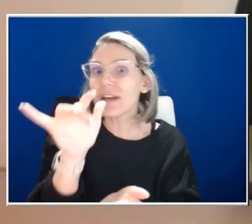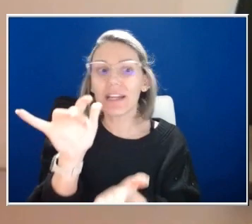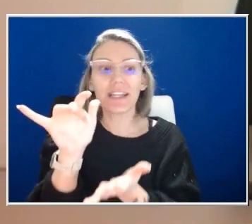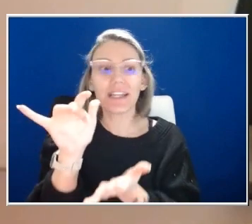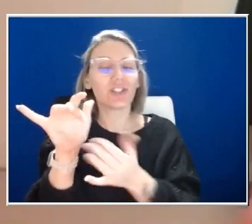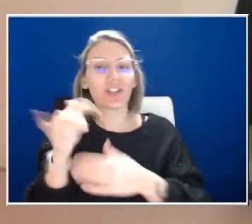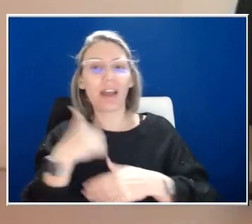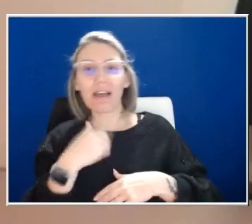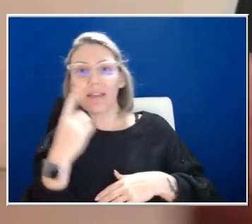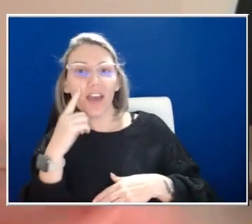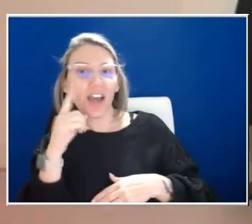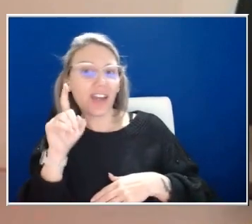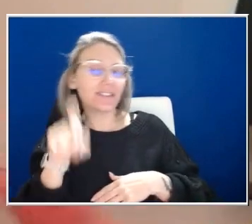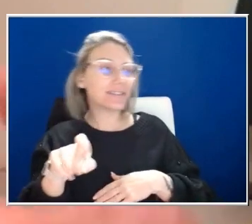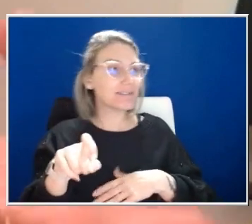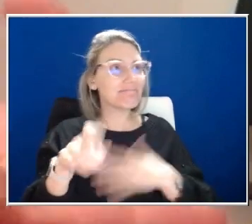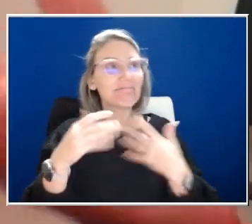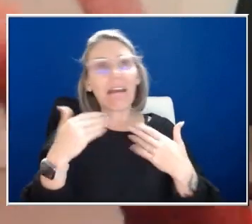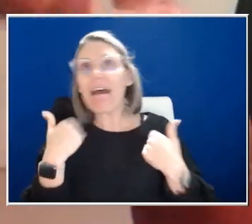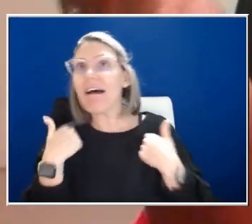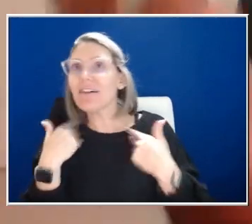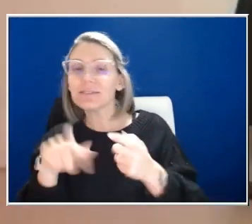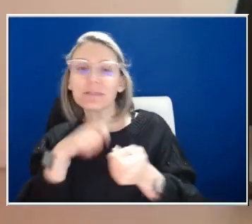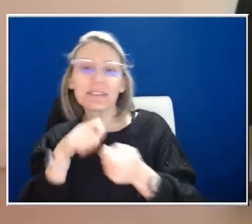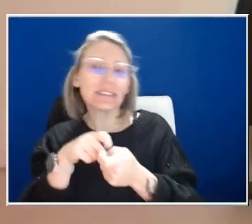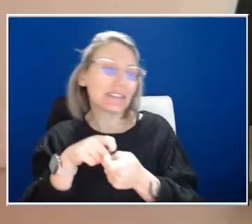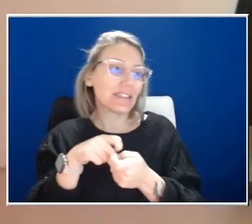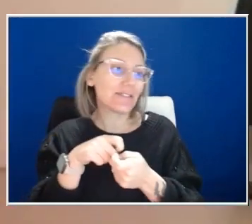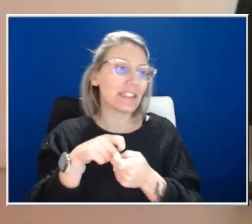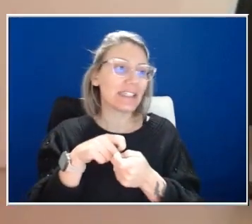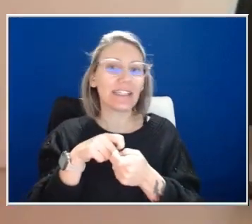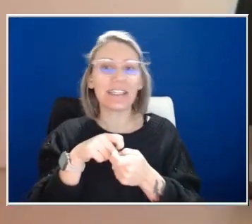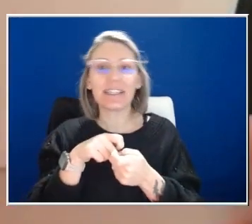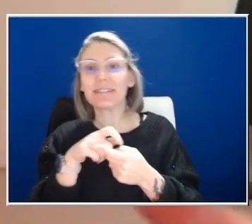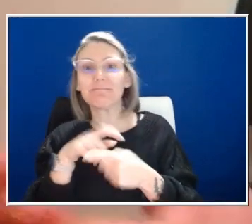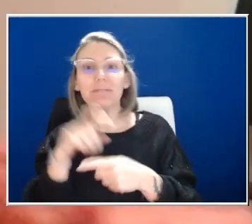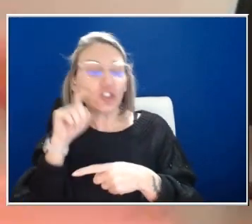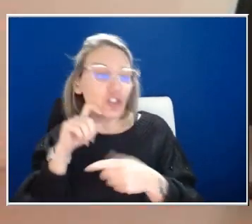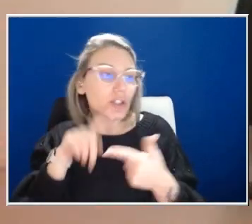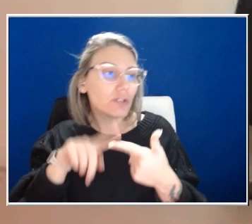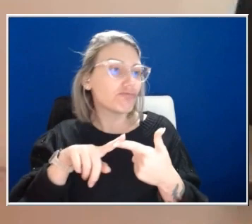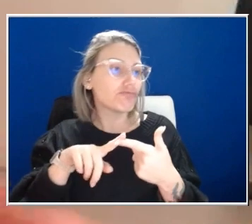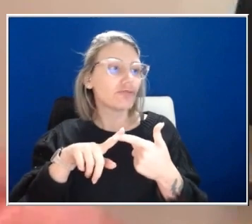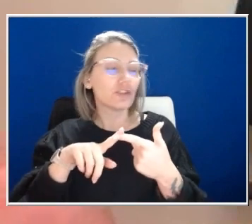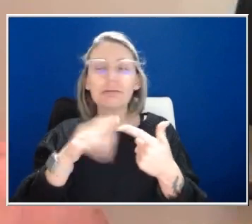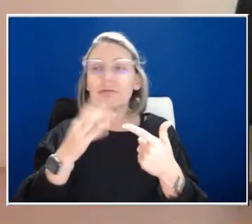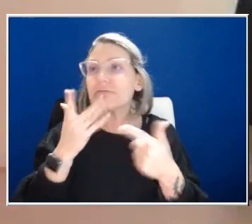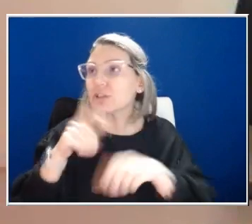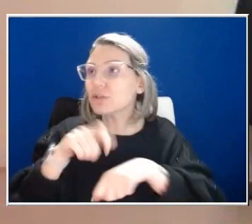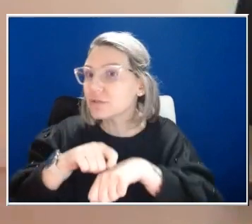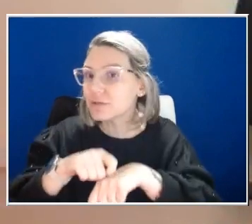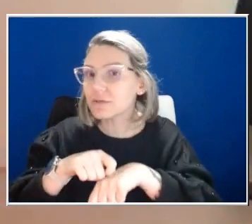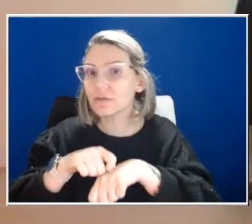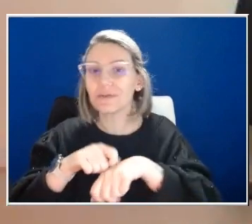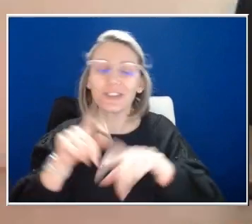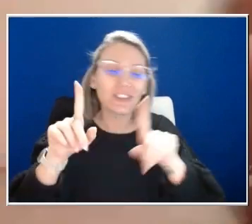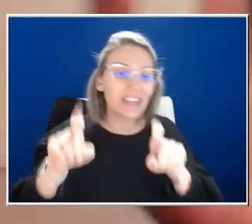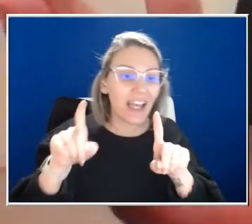had to be a certain color, gender. They were only going to test you. They weren't going to really help cure